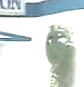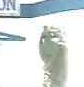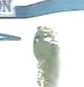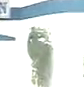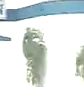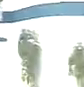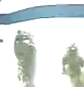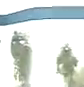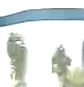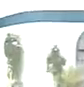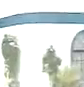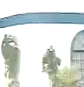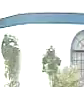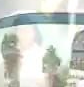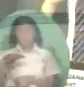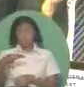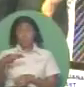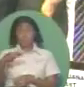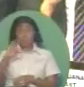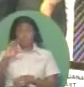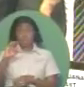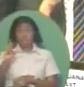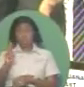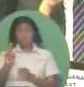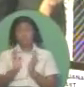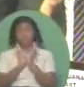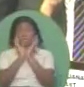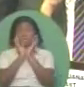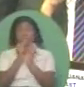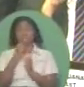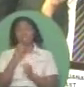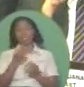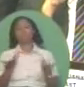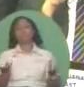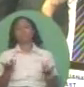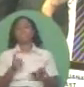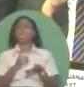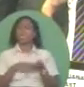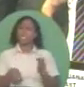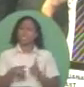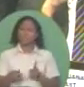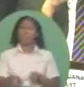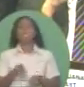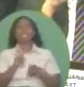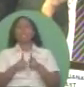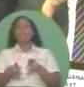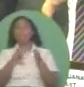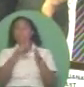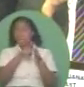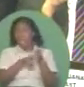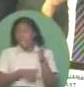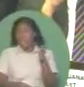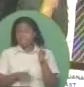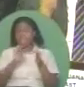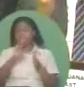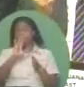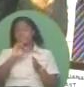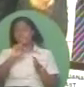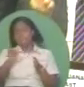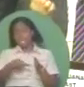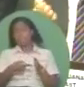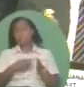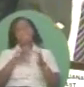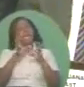than $75,000. The settlement arrangement for those beneficiaries with balances under $75,000 has